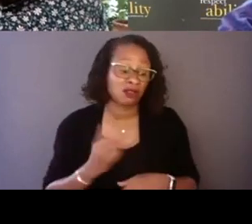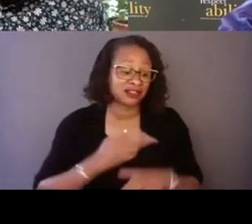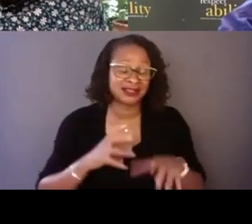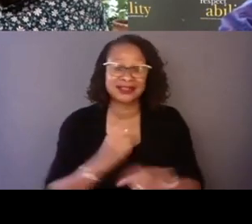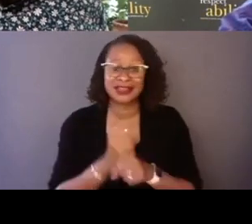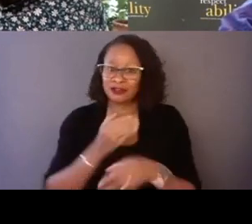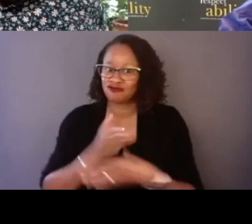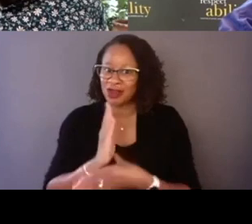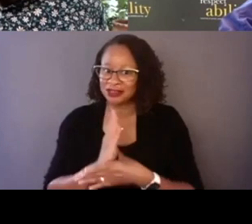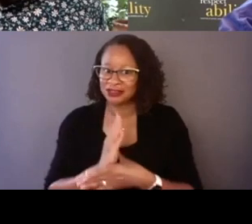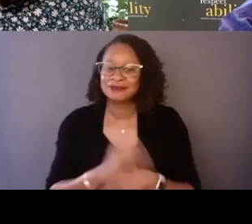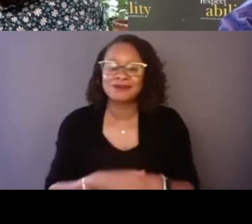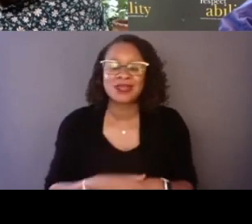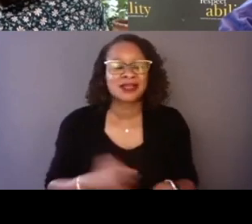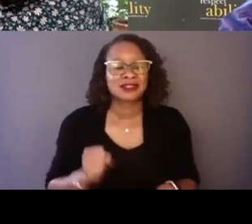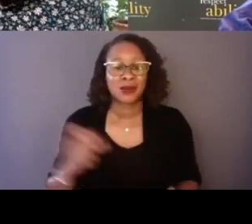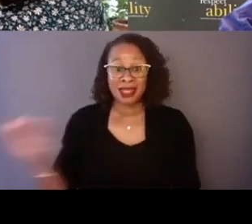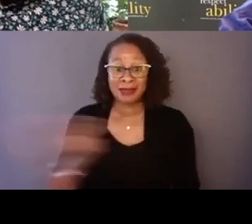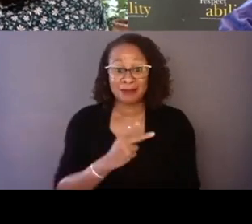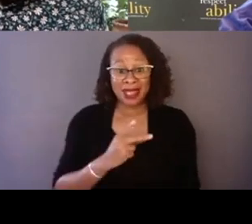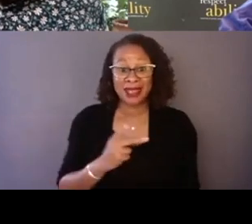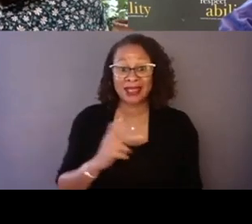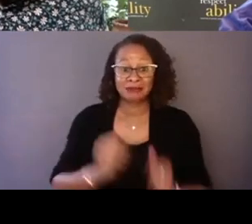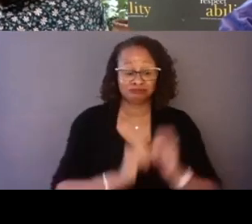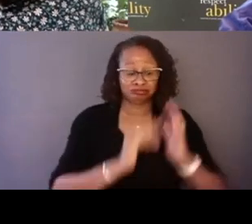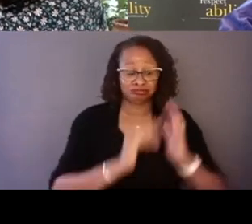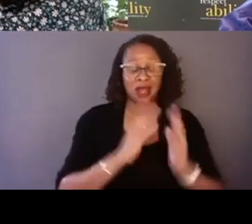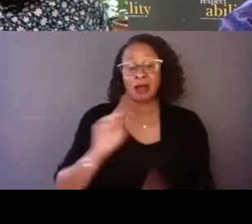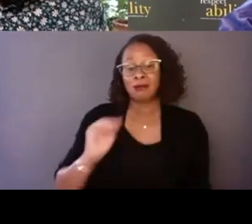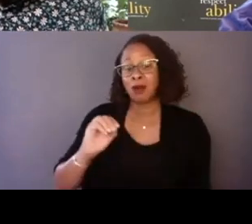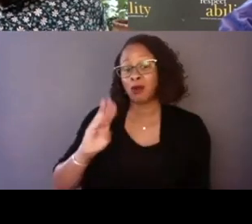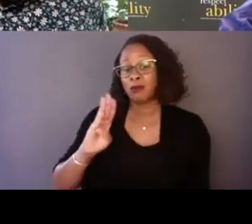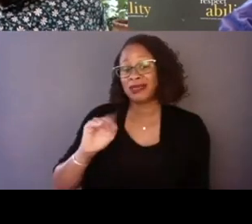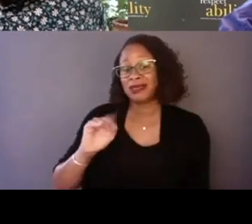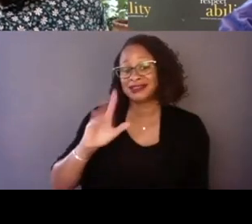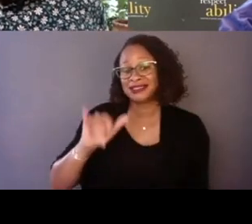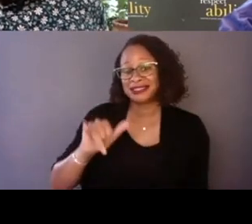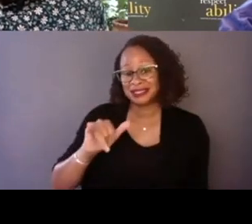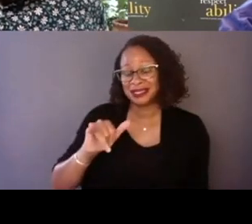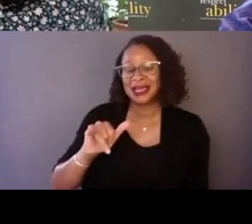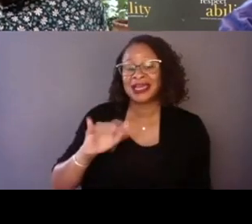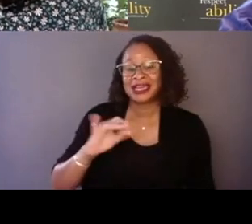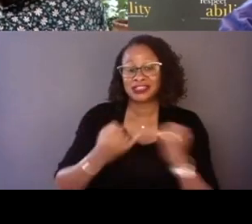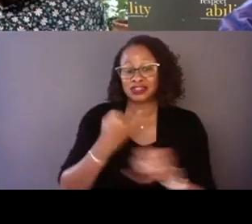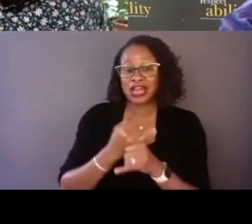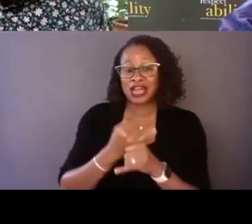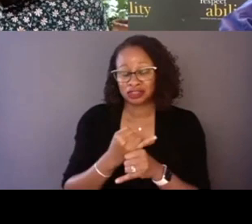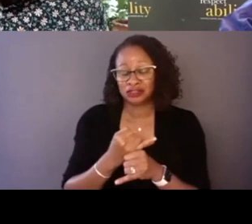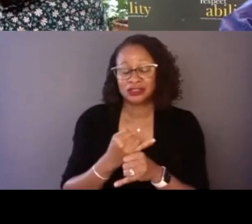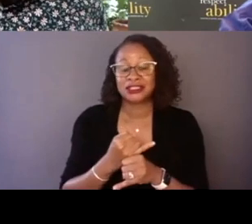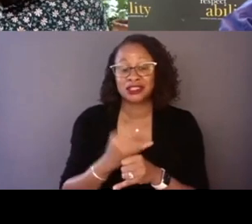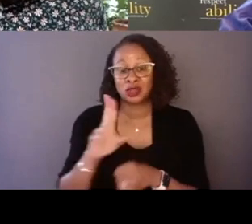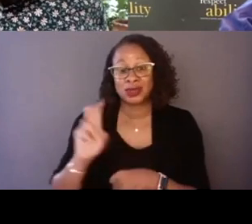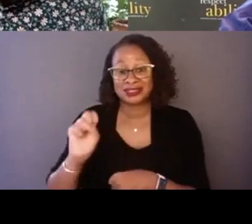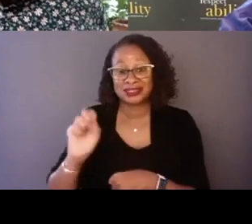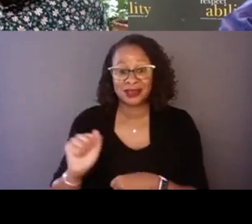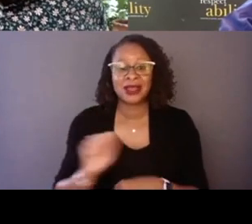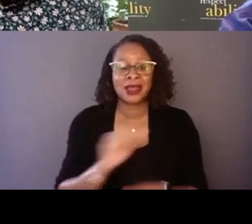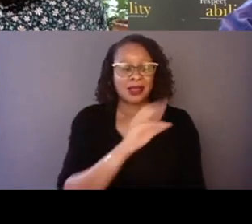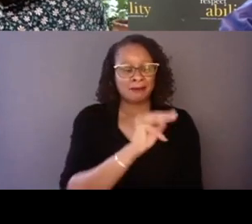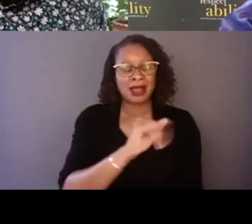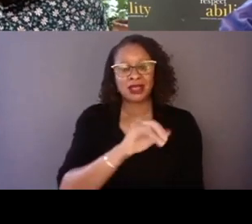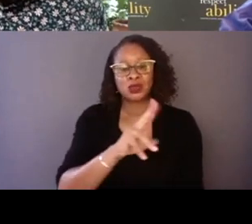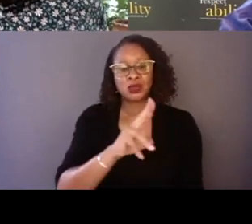rights? So I came back, I co-founded Mobility International USA, MIUSA, whose mission is to advance